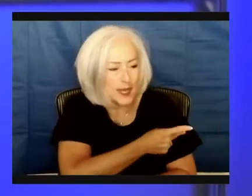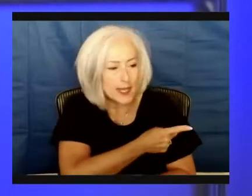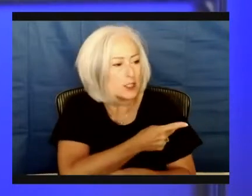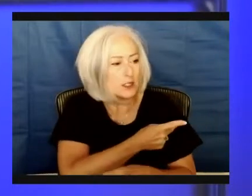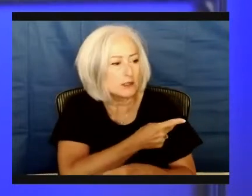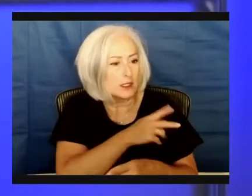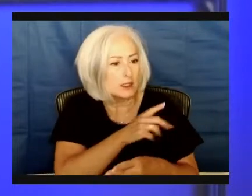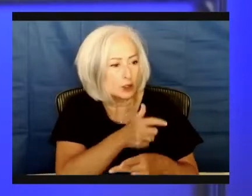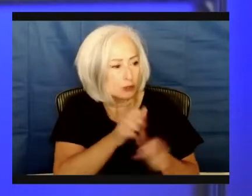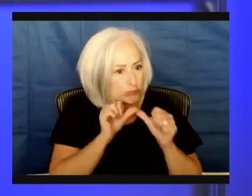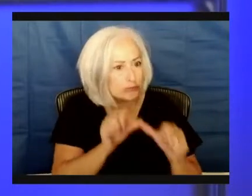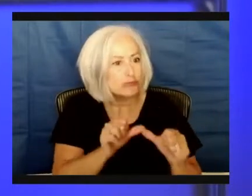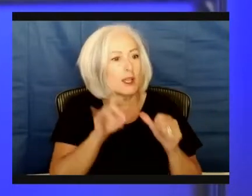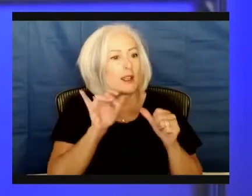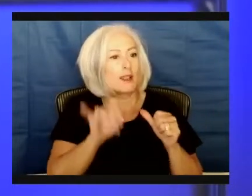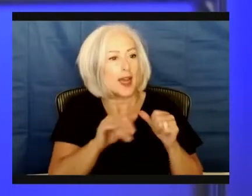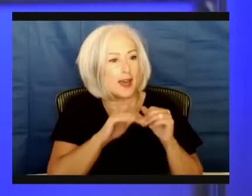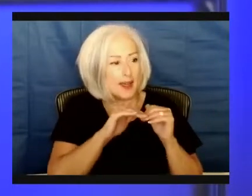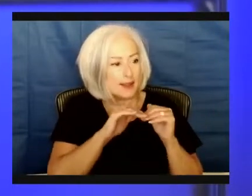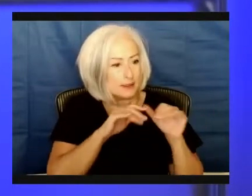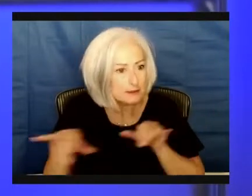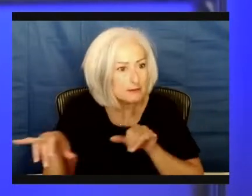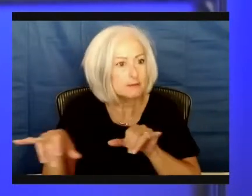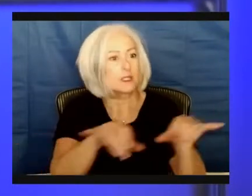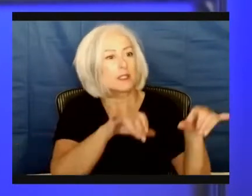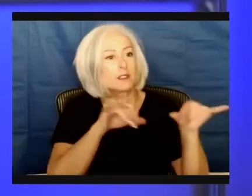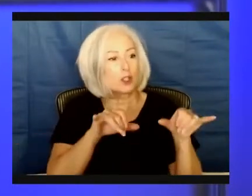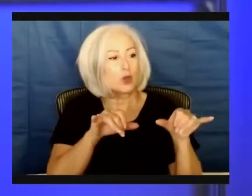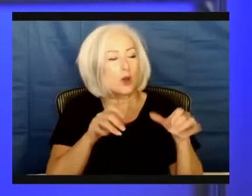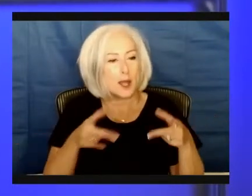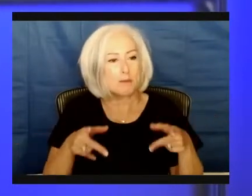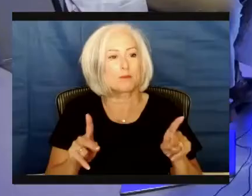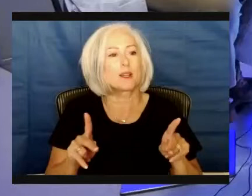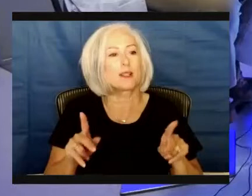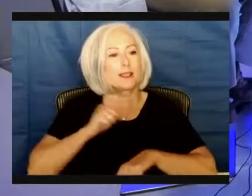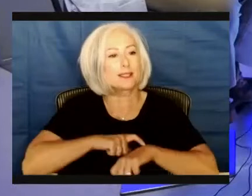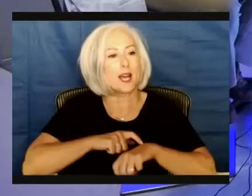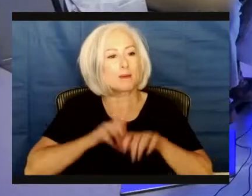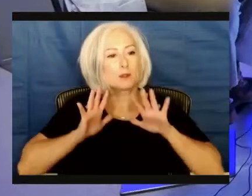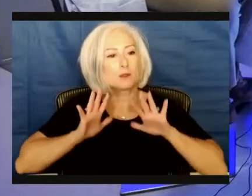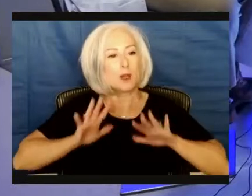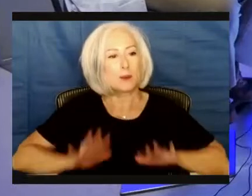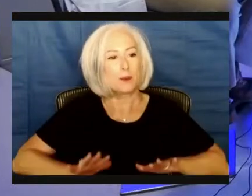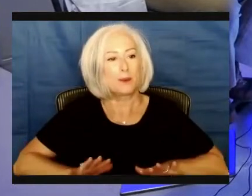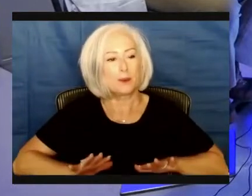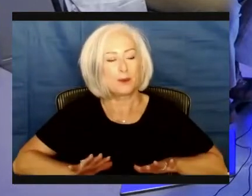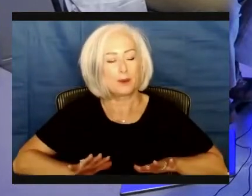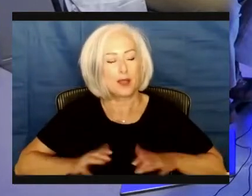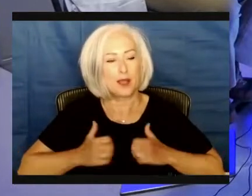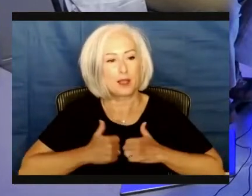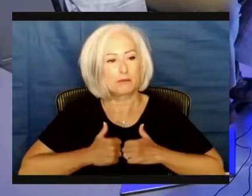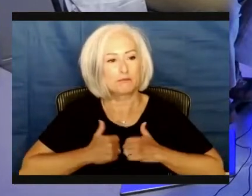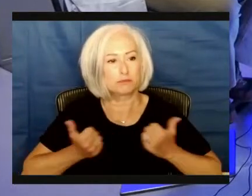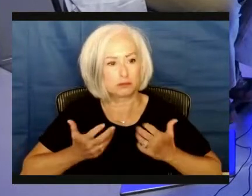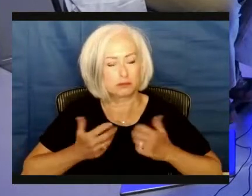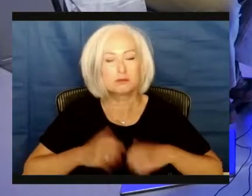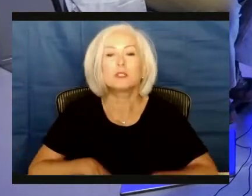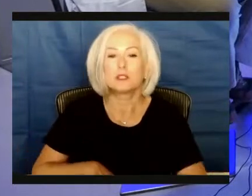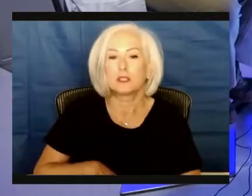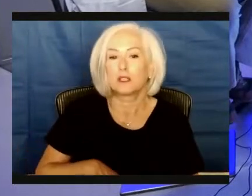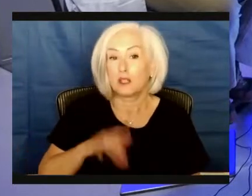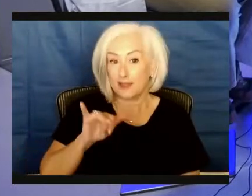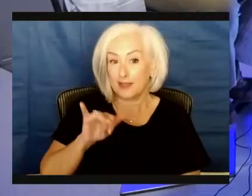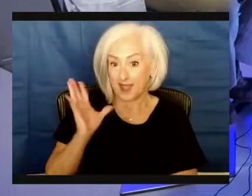continuity while allowing our partners the time to recover and decompress from things like this? Is this part of EMS mass casualty training